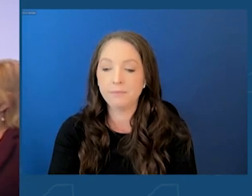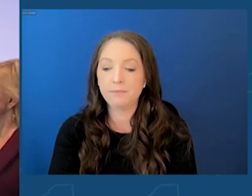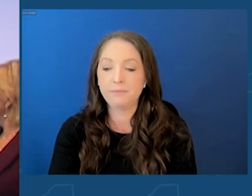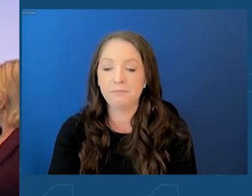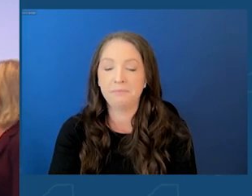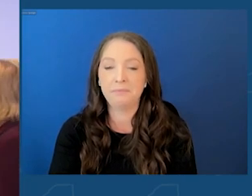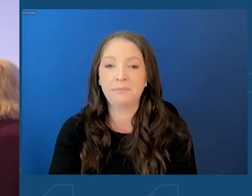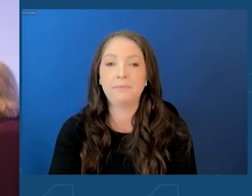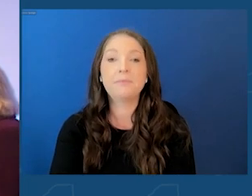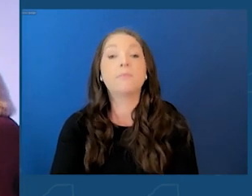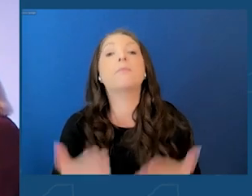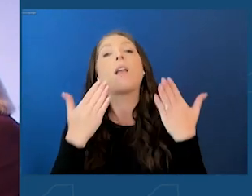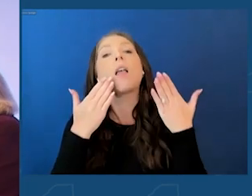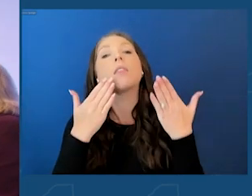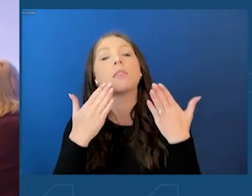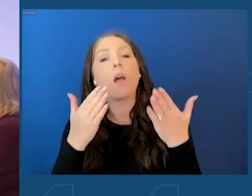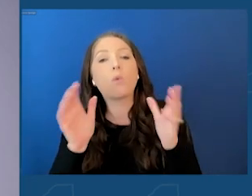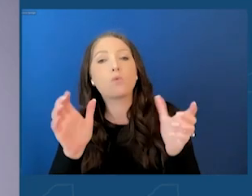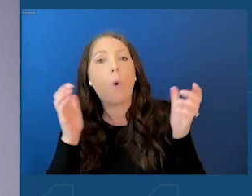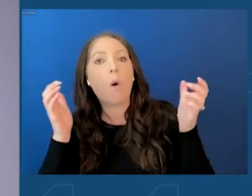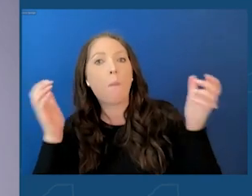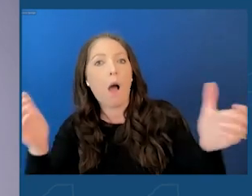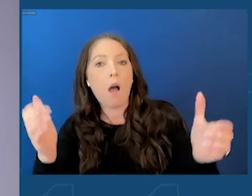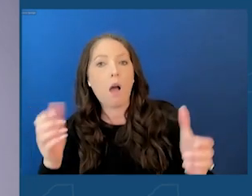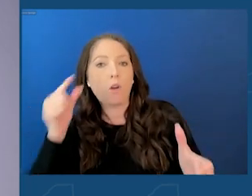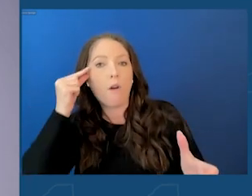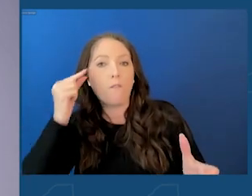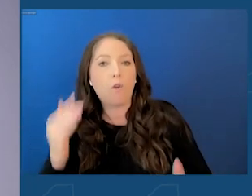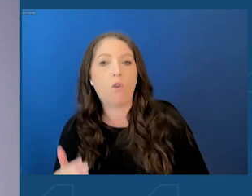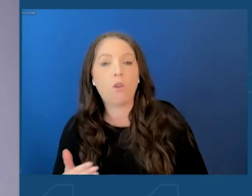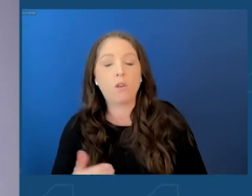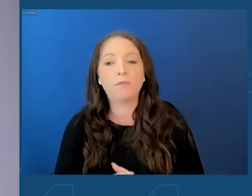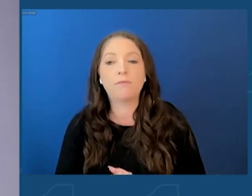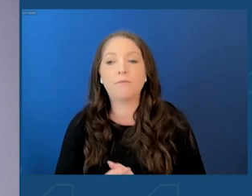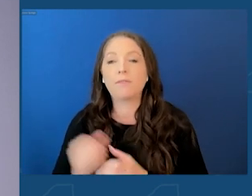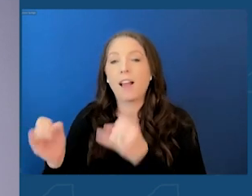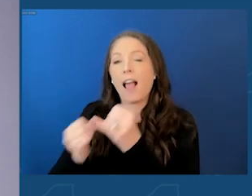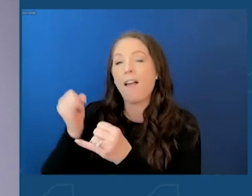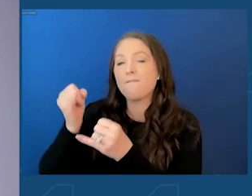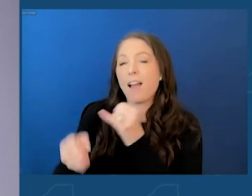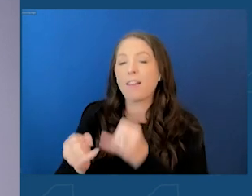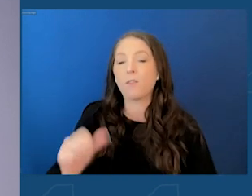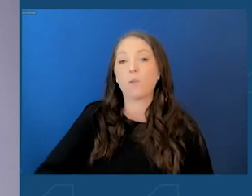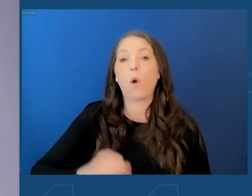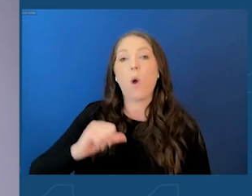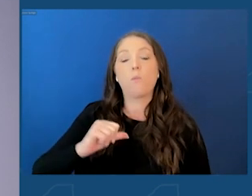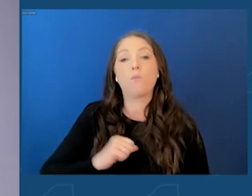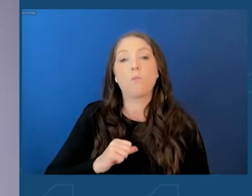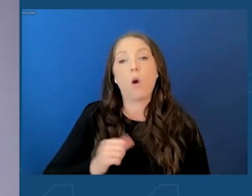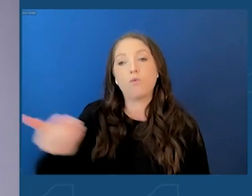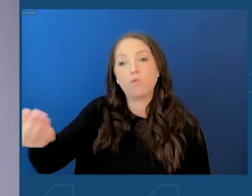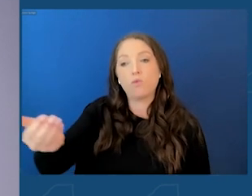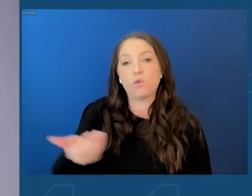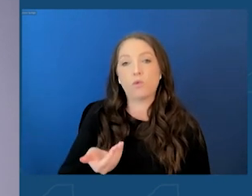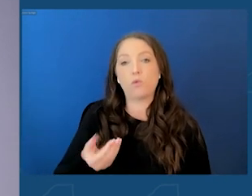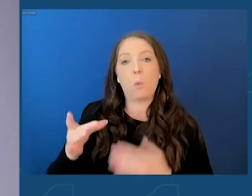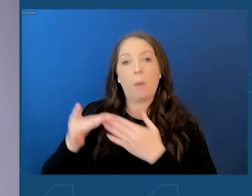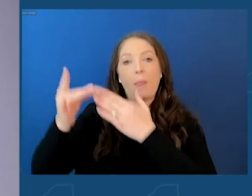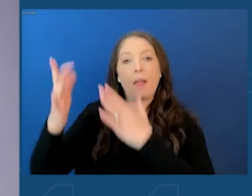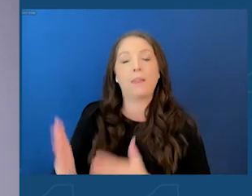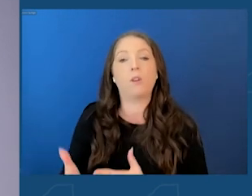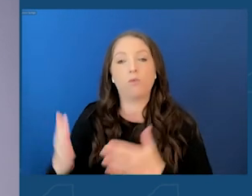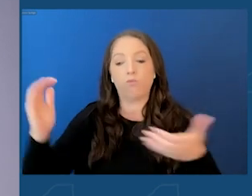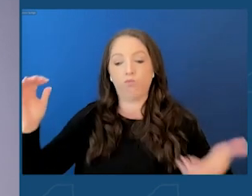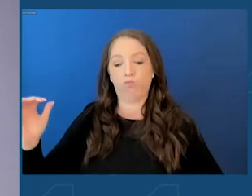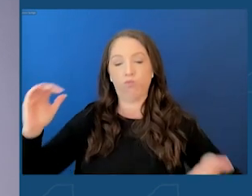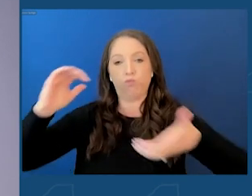Thank you so much, Governor Mills. And finally, I'm so proud to introduce a leader who is a partner to the Alliance